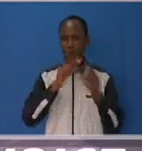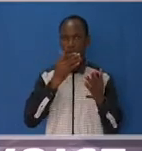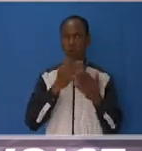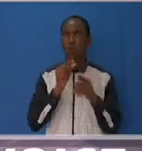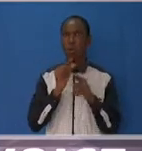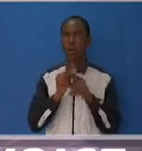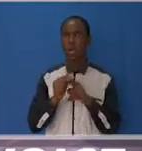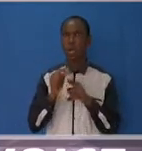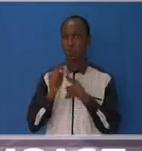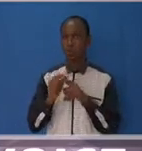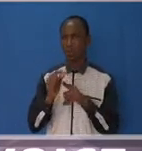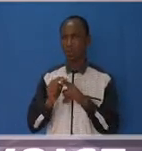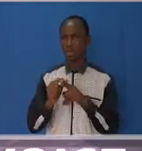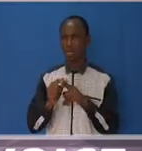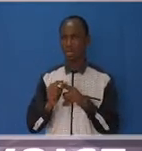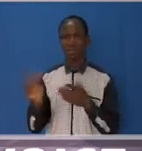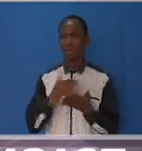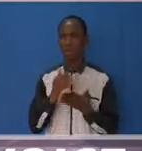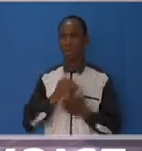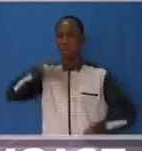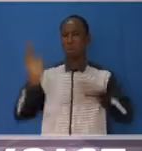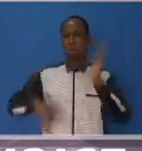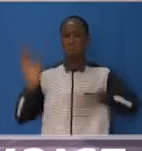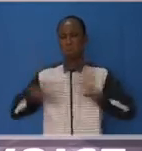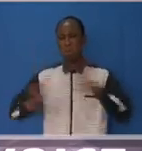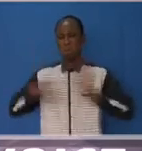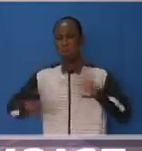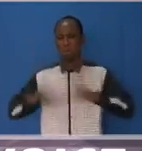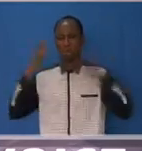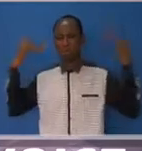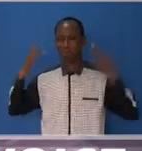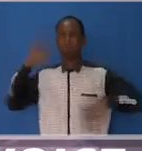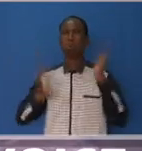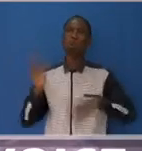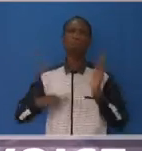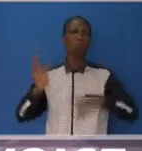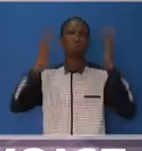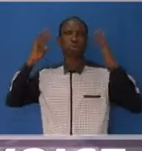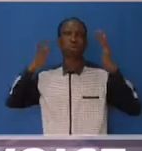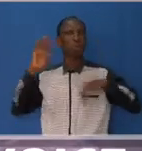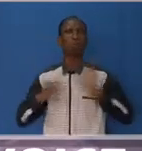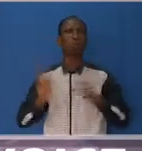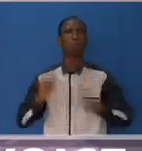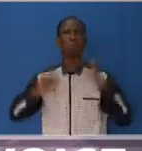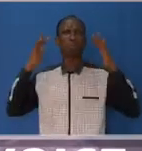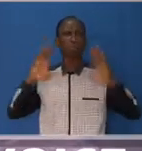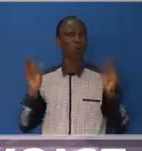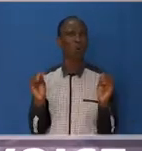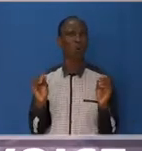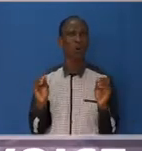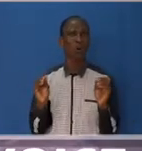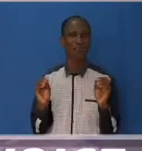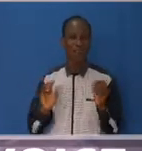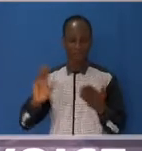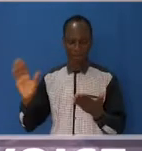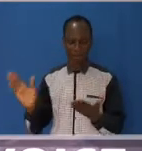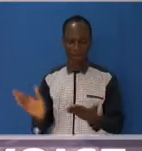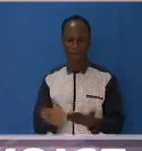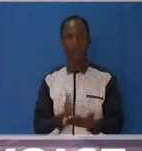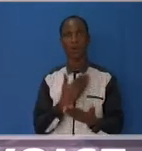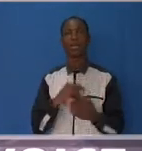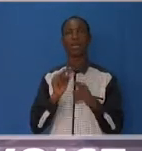a yen jijie keke. Enti a Christofo edi nkan no na omu hia na omu nhyeda